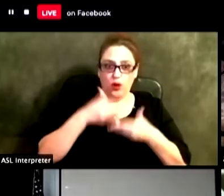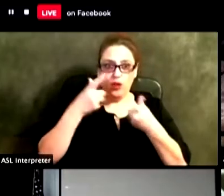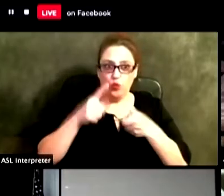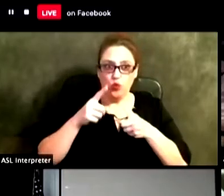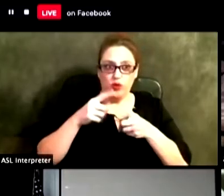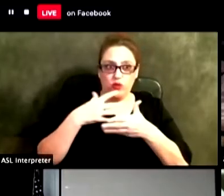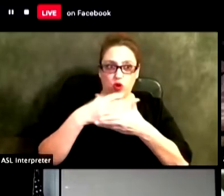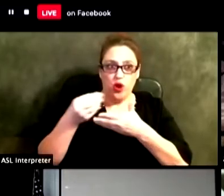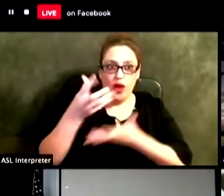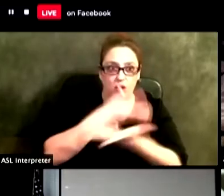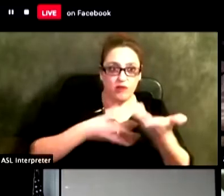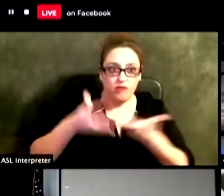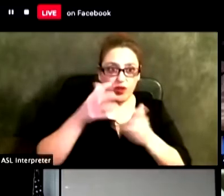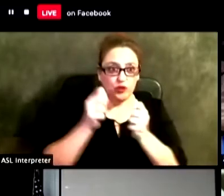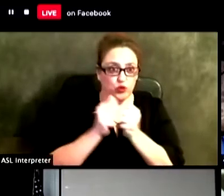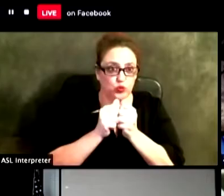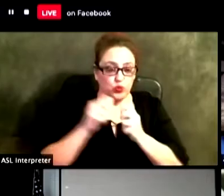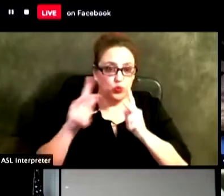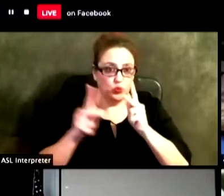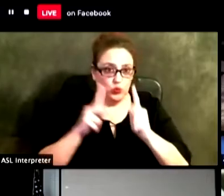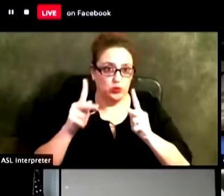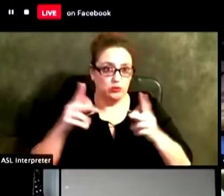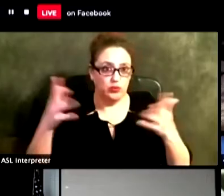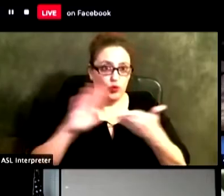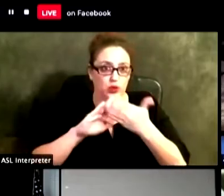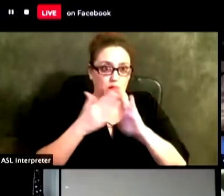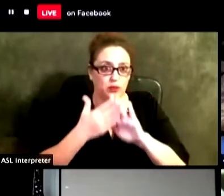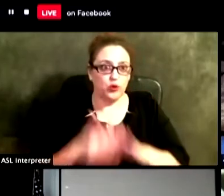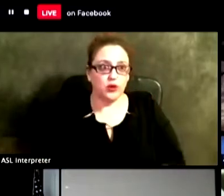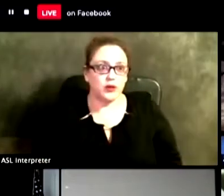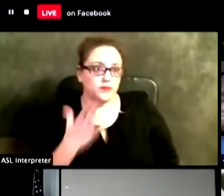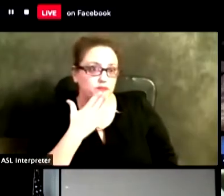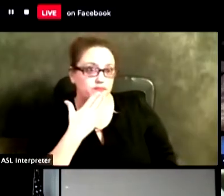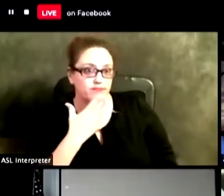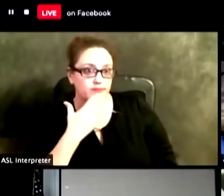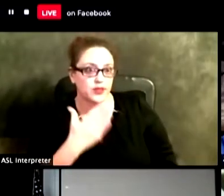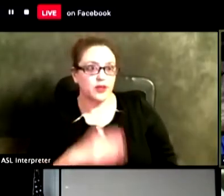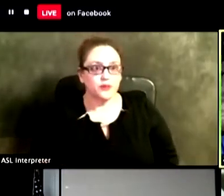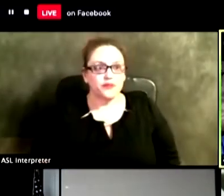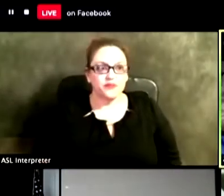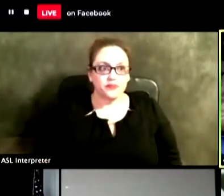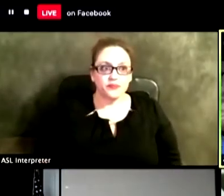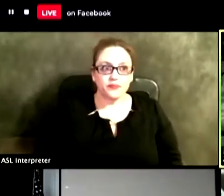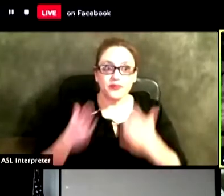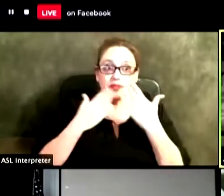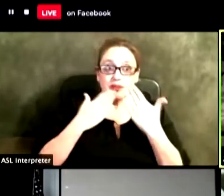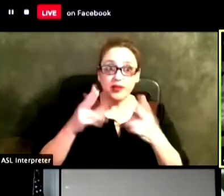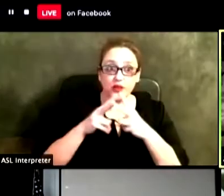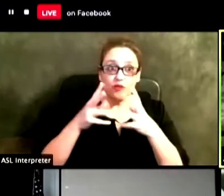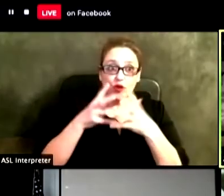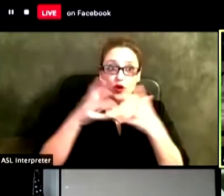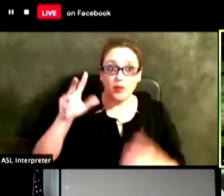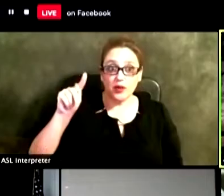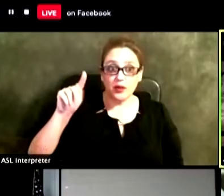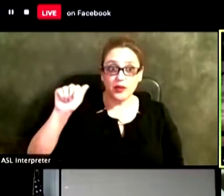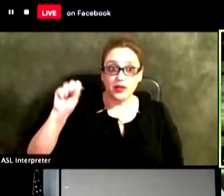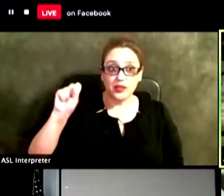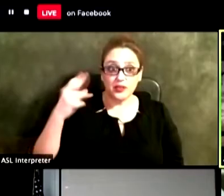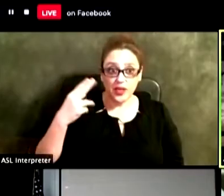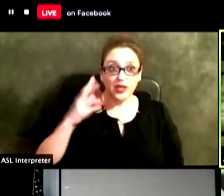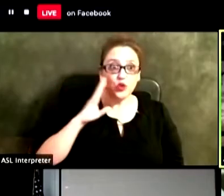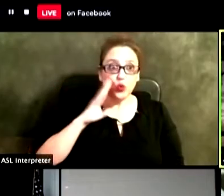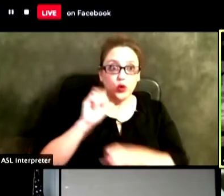with civilians or not. Thank you very much. I'd like a response to that. Yeah, thank you very much, Tash. And we are going to work to get you a response.